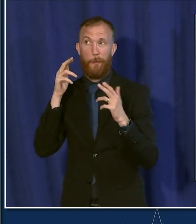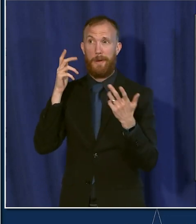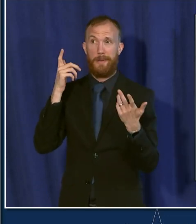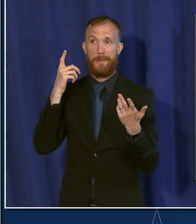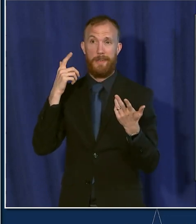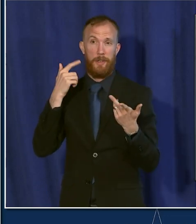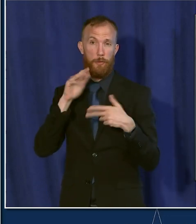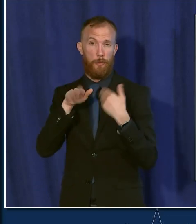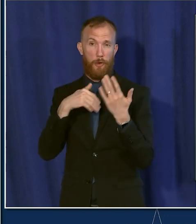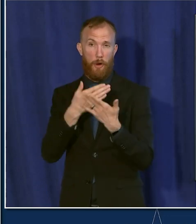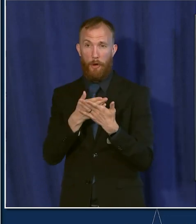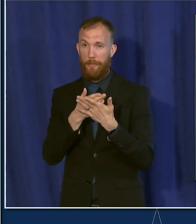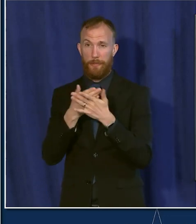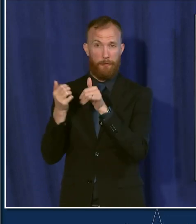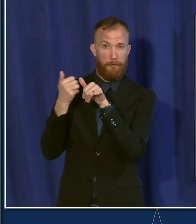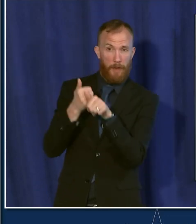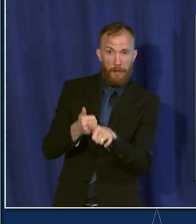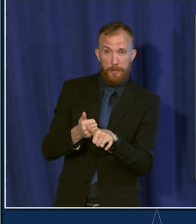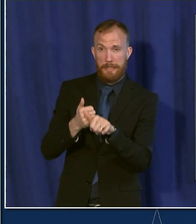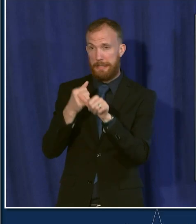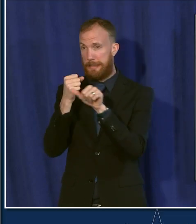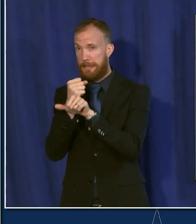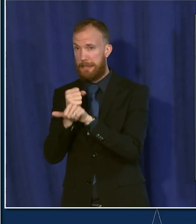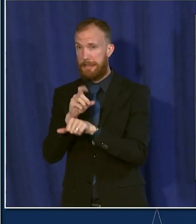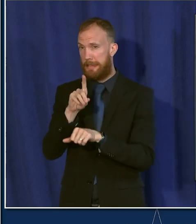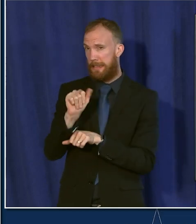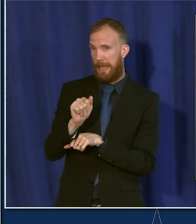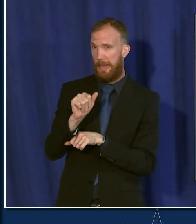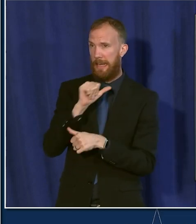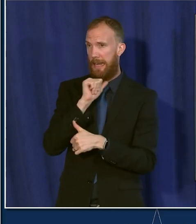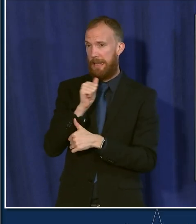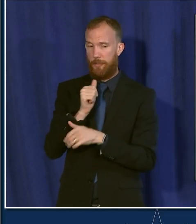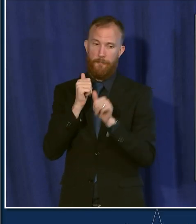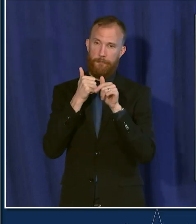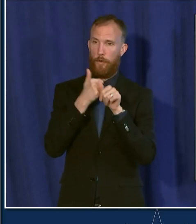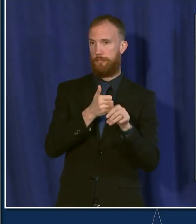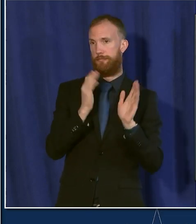that we're doing this in a data-driven way and less of a politically charged way.